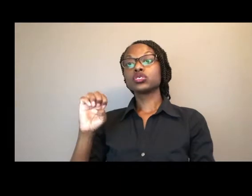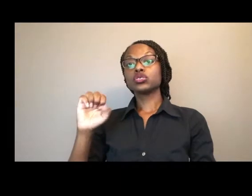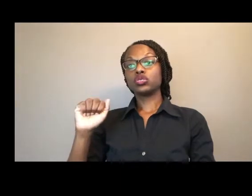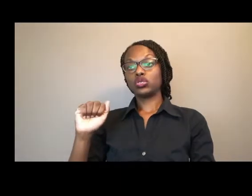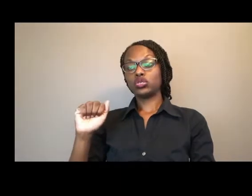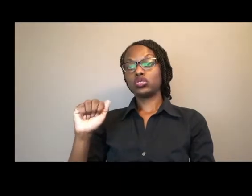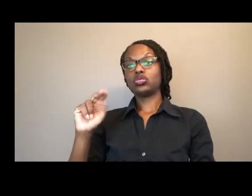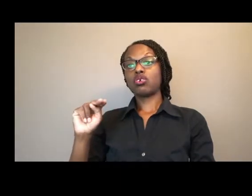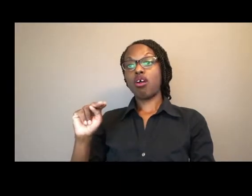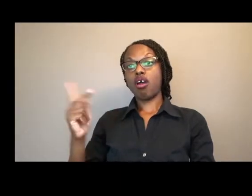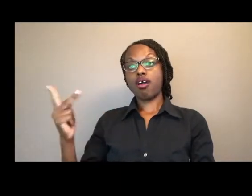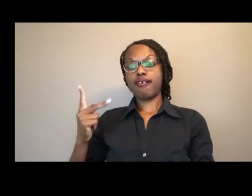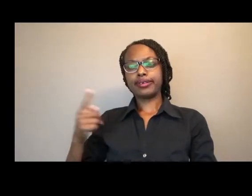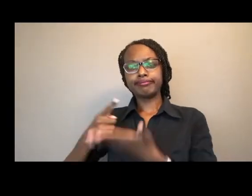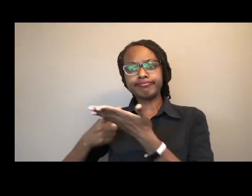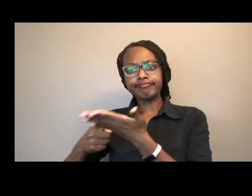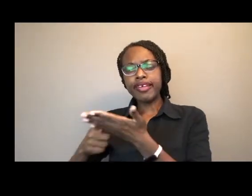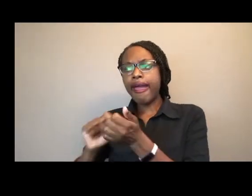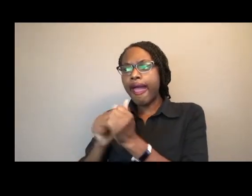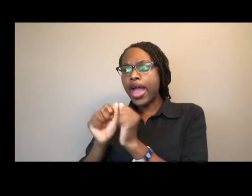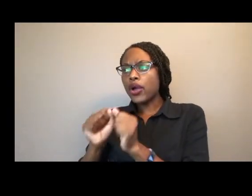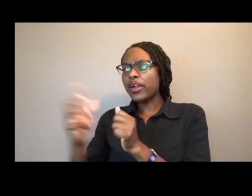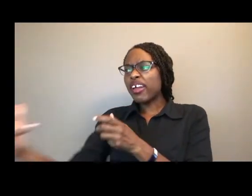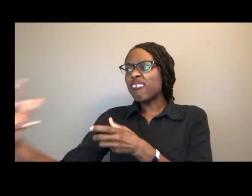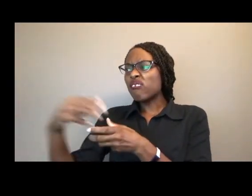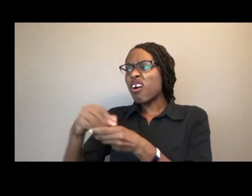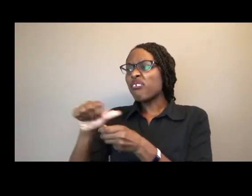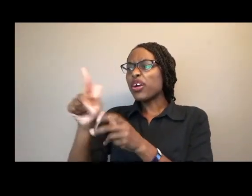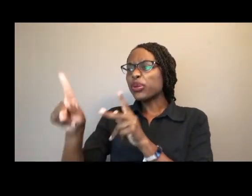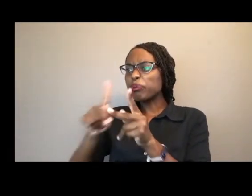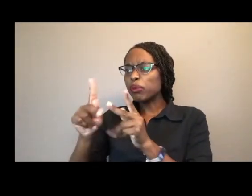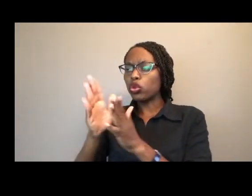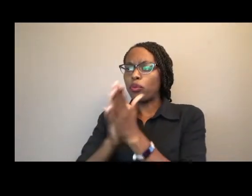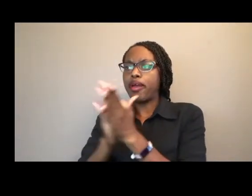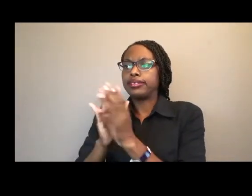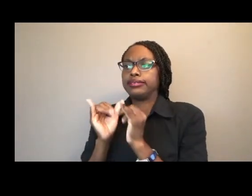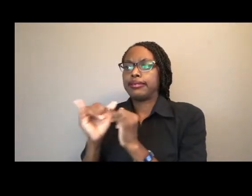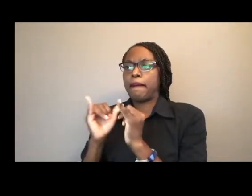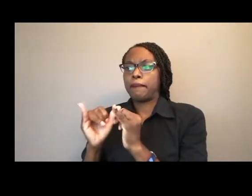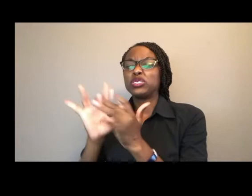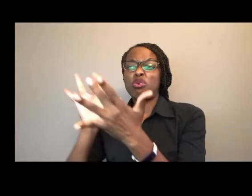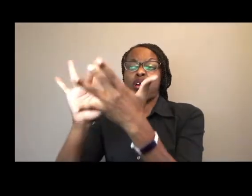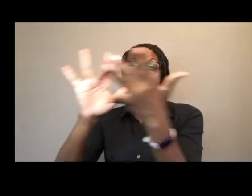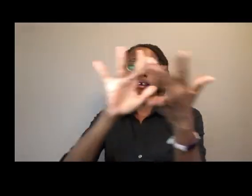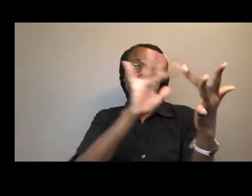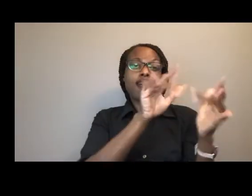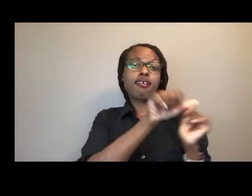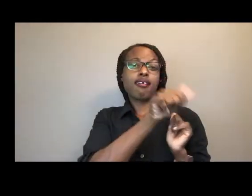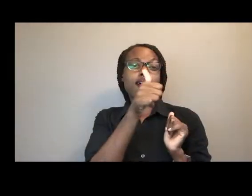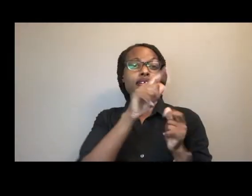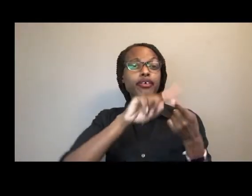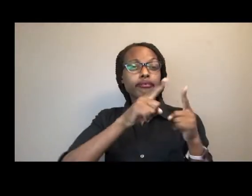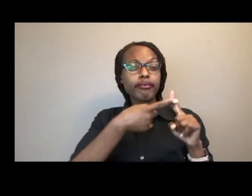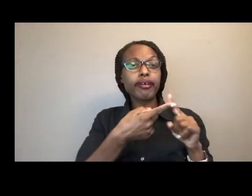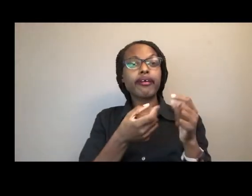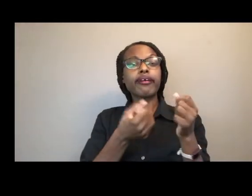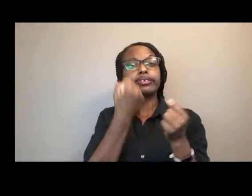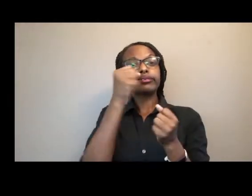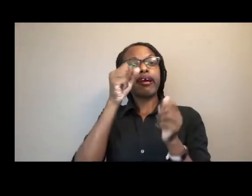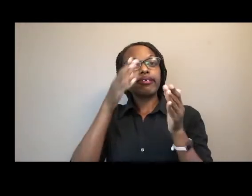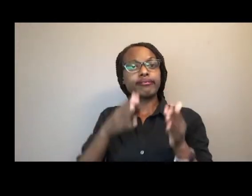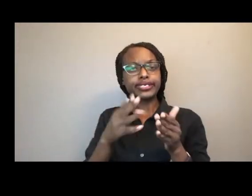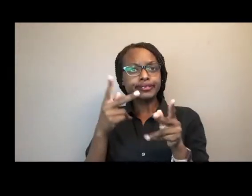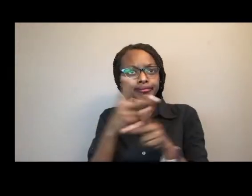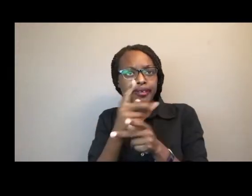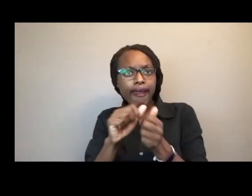and who are passionate about this matter like we are. I reached out to my circle of support and other activists I know for ideas on how we could. Make